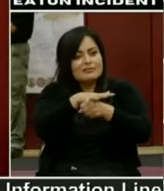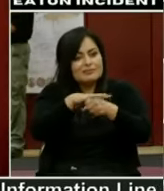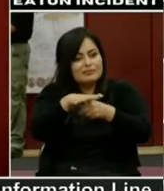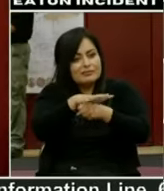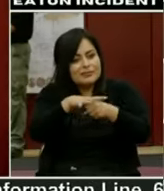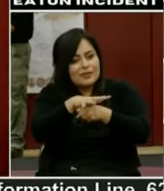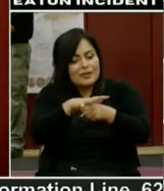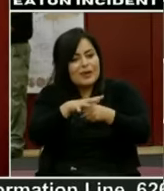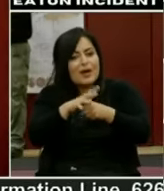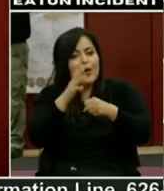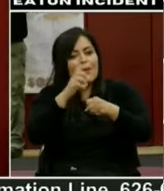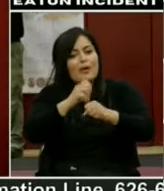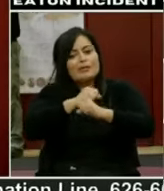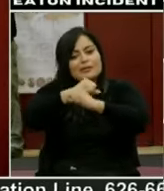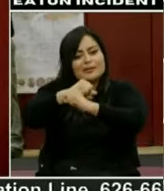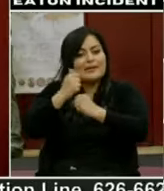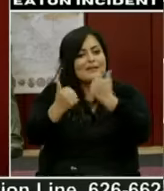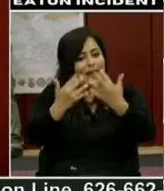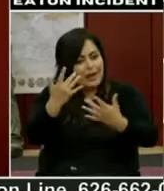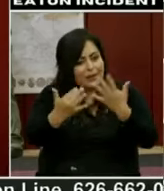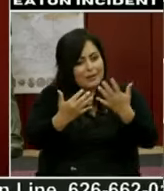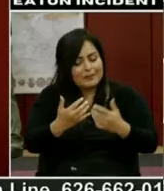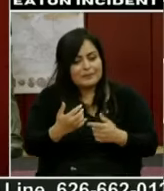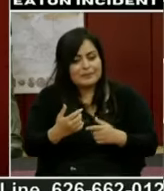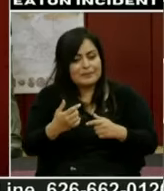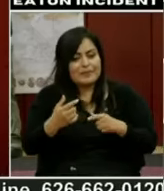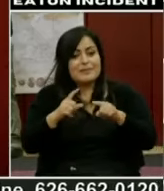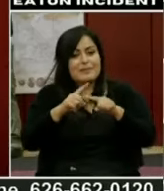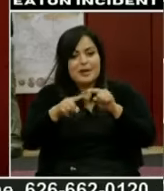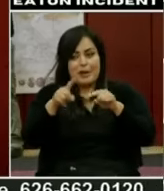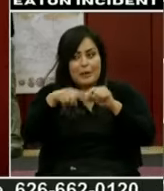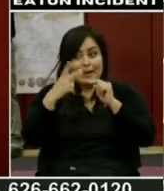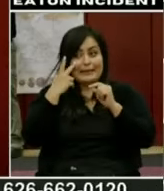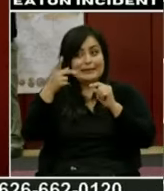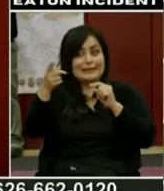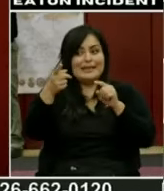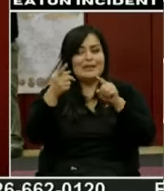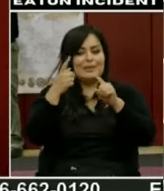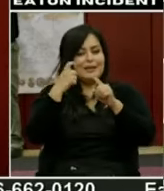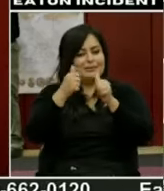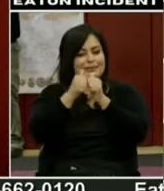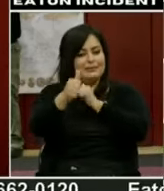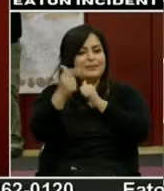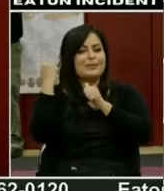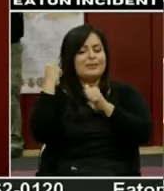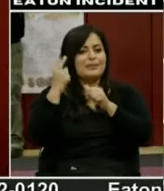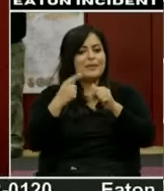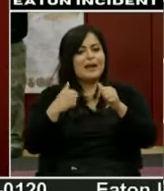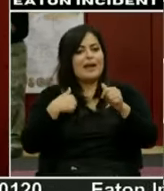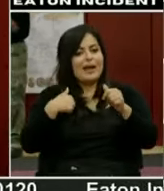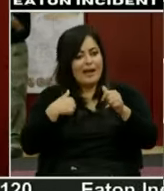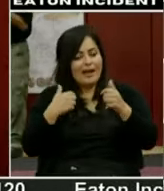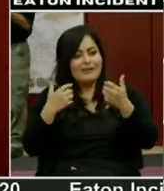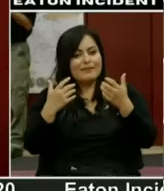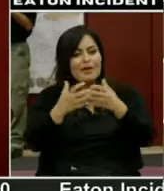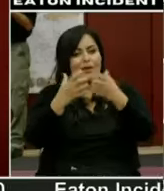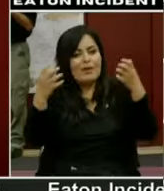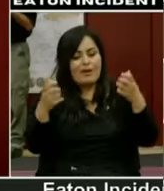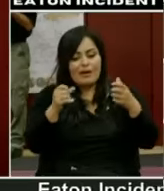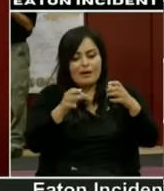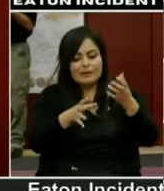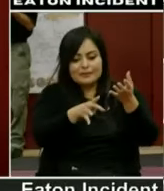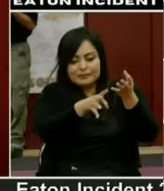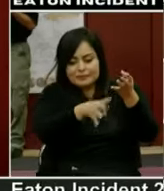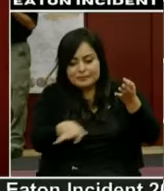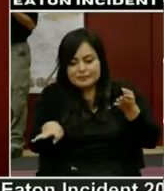fire. What you can't see from back there is a lot of these drainages are where the heaviest fuels are. We